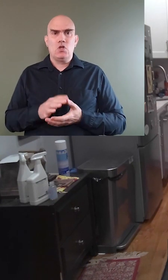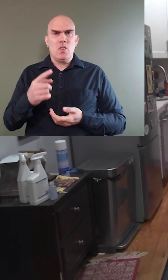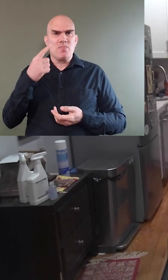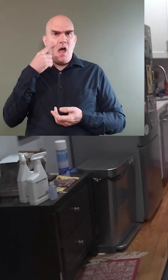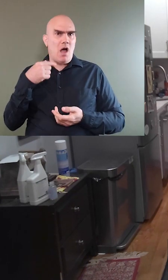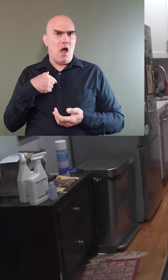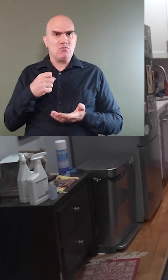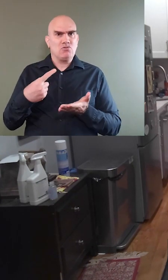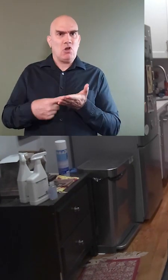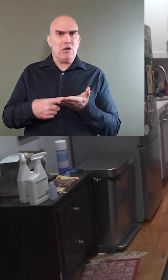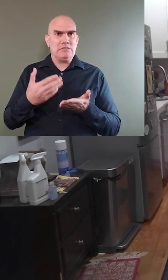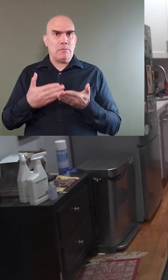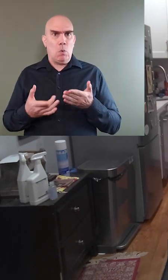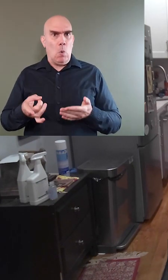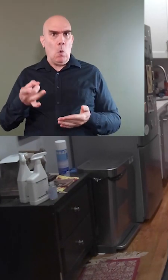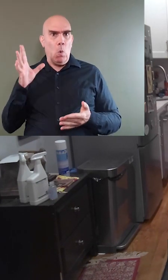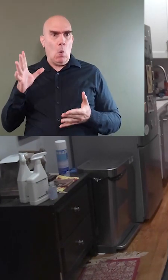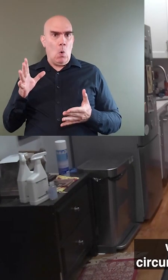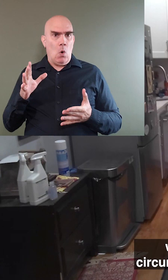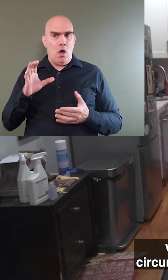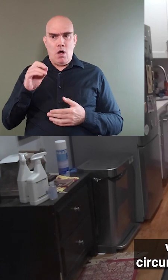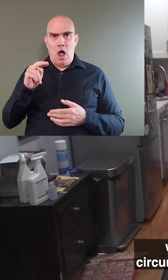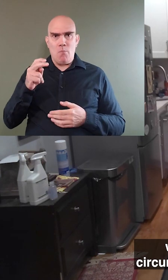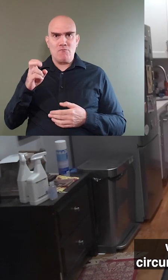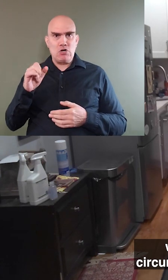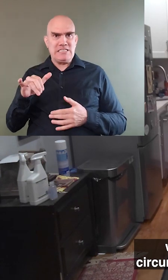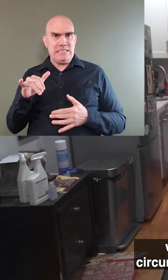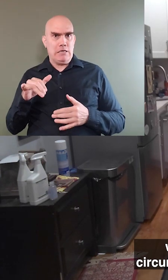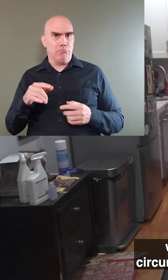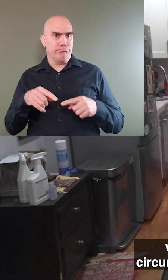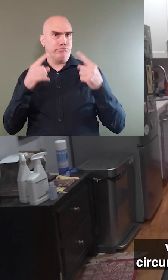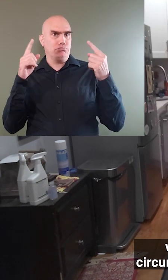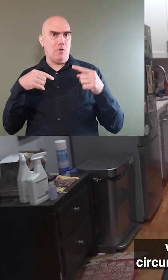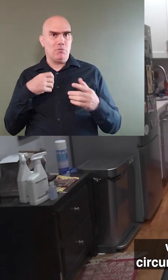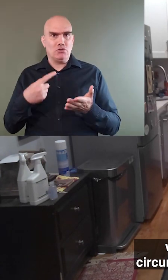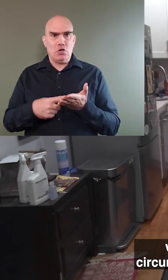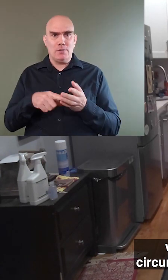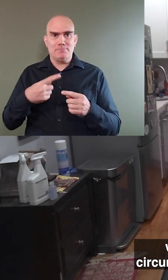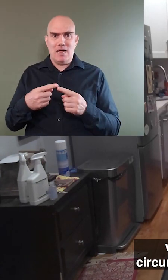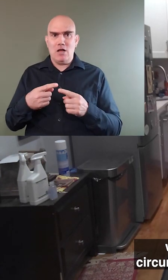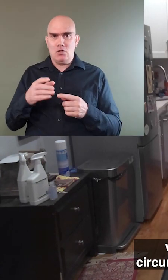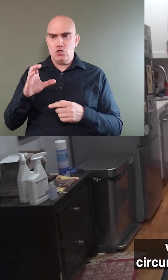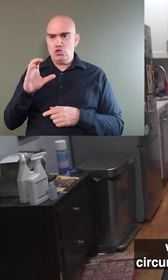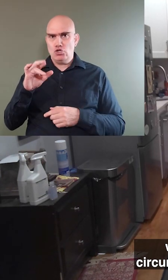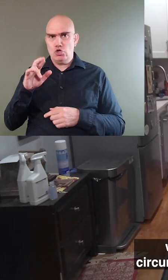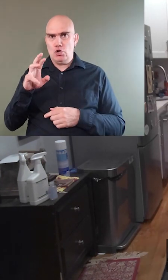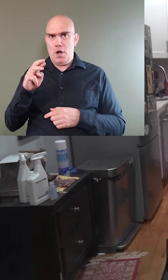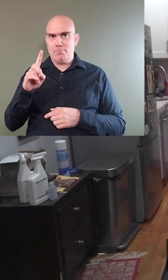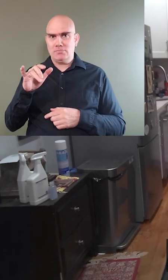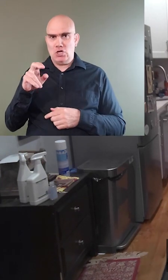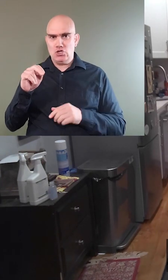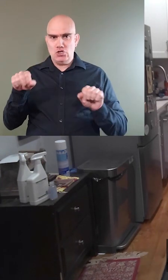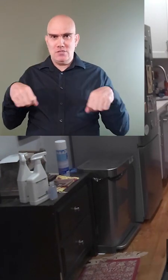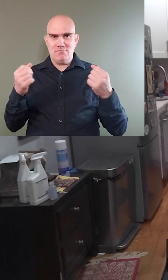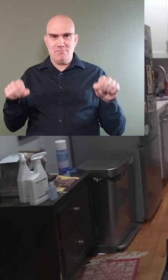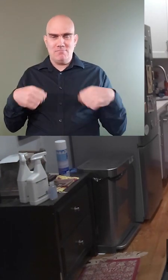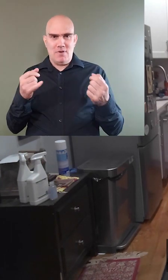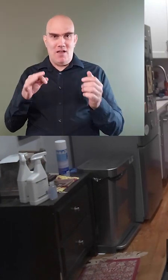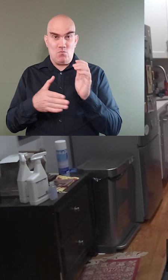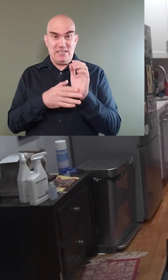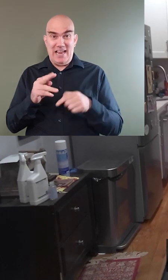You thought I was talking big controversy when I was talking about circumduction of wrists and ankles. Here's the